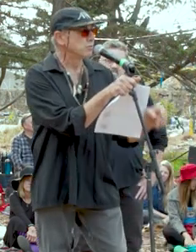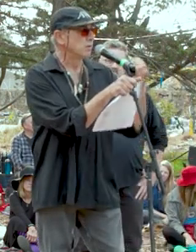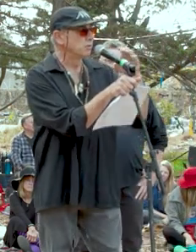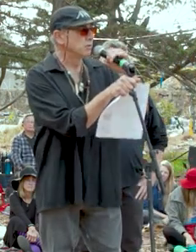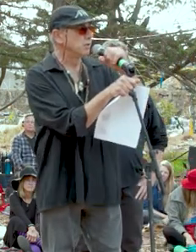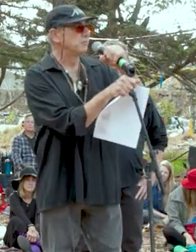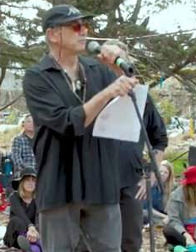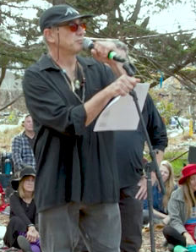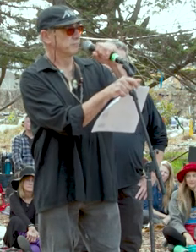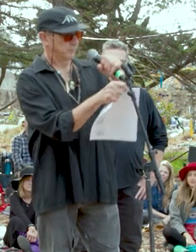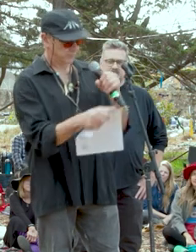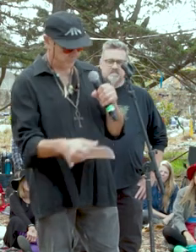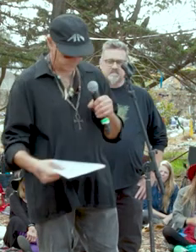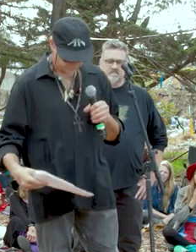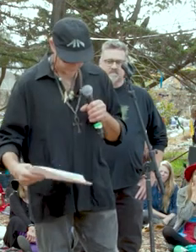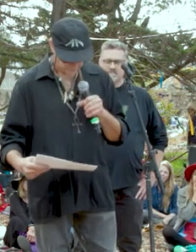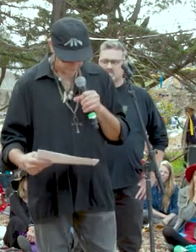What is remembered lives.